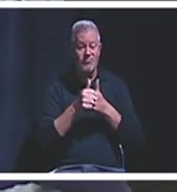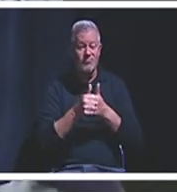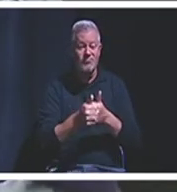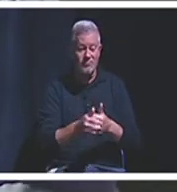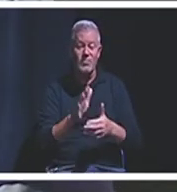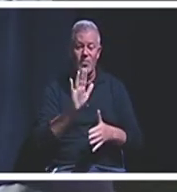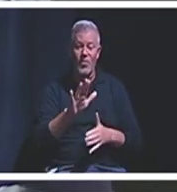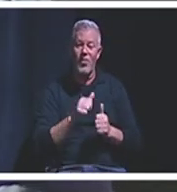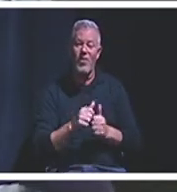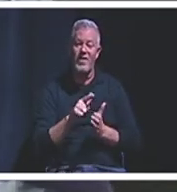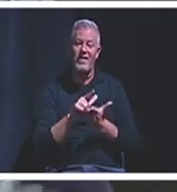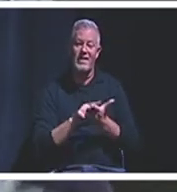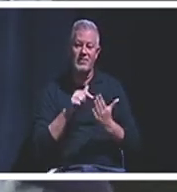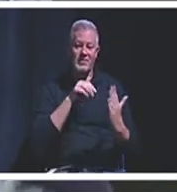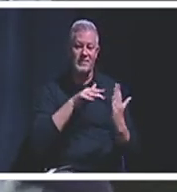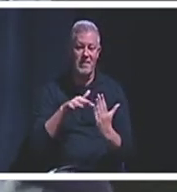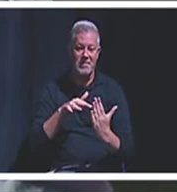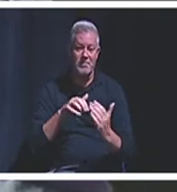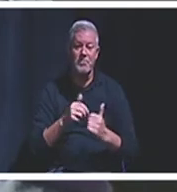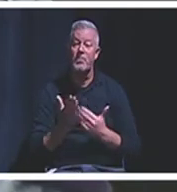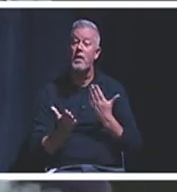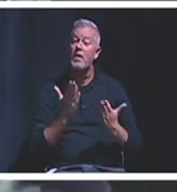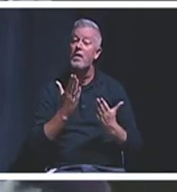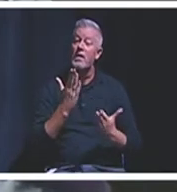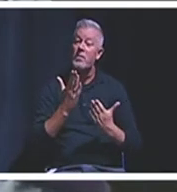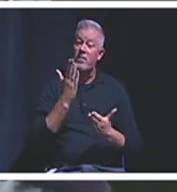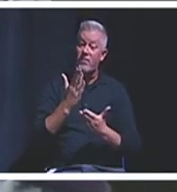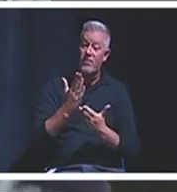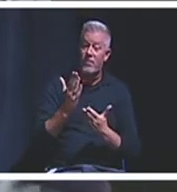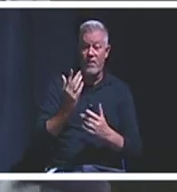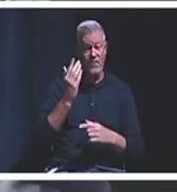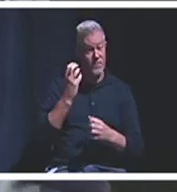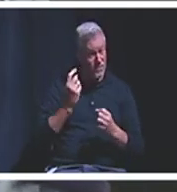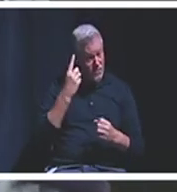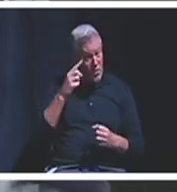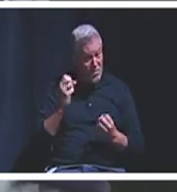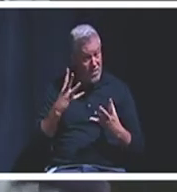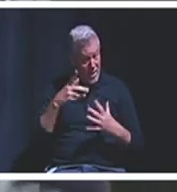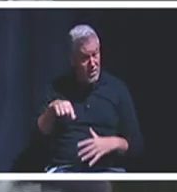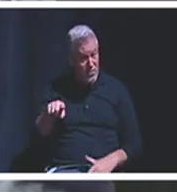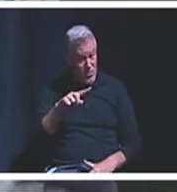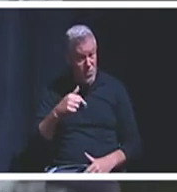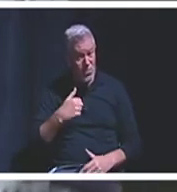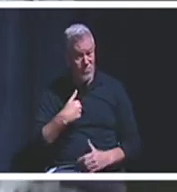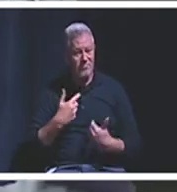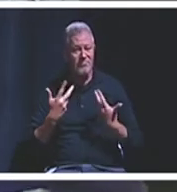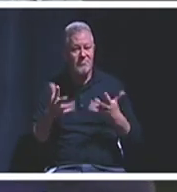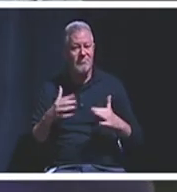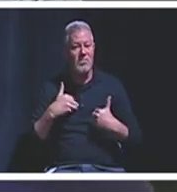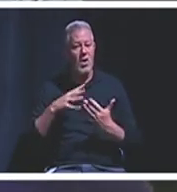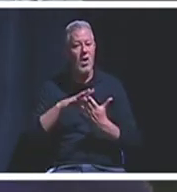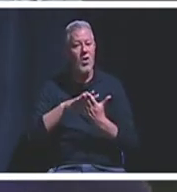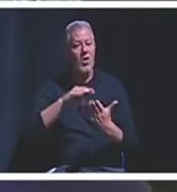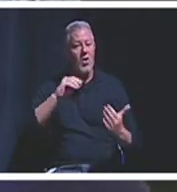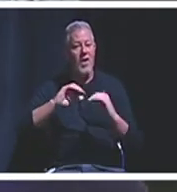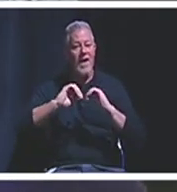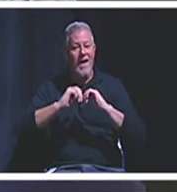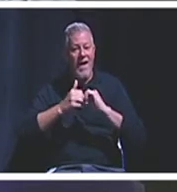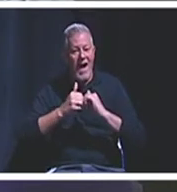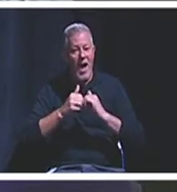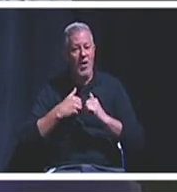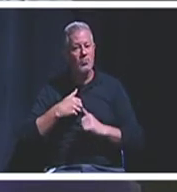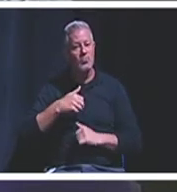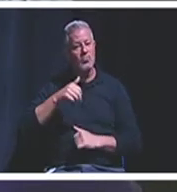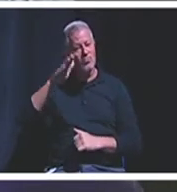studies. For many of you, frankly from all of you, but for many in particular, I have learned the skill of